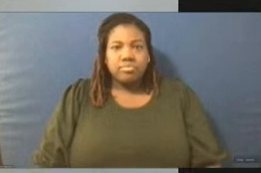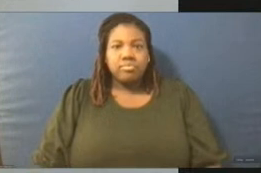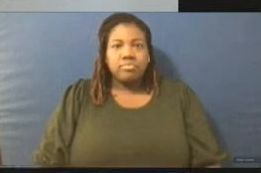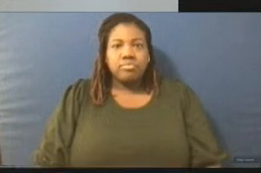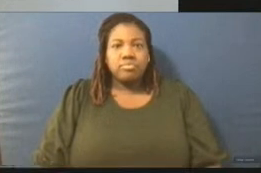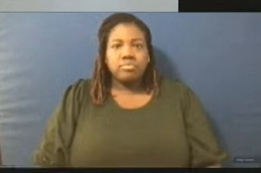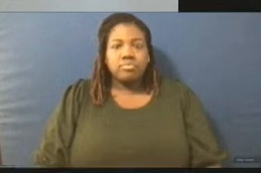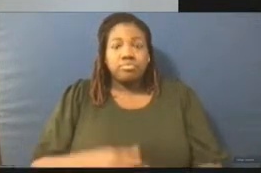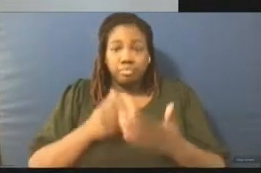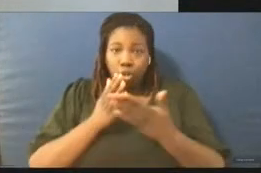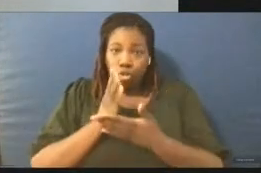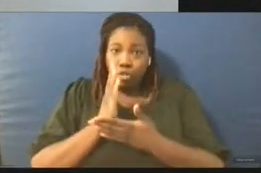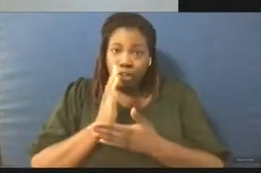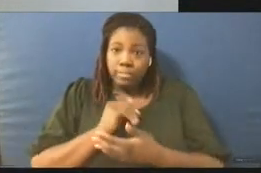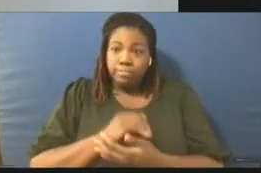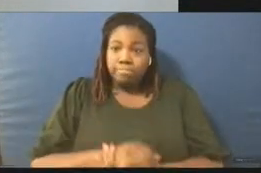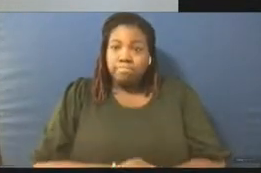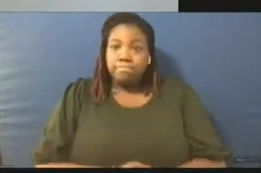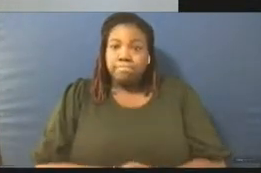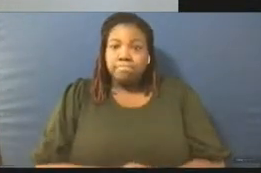All right.